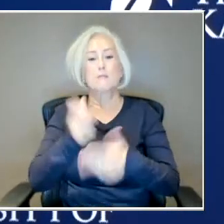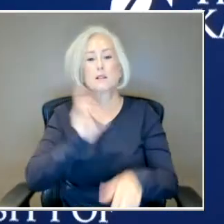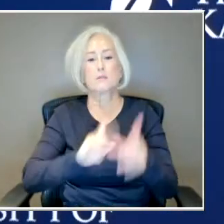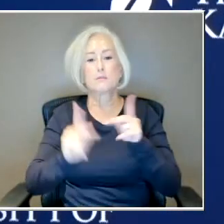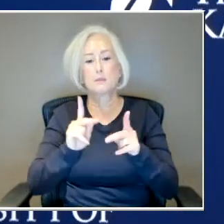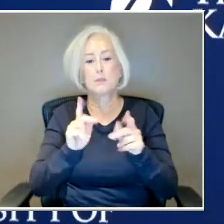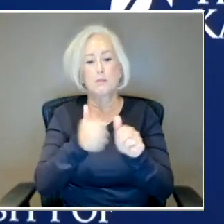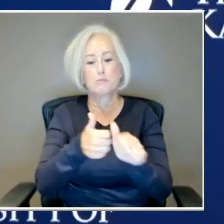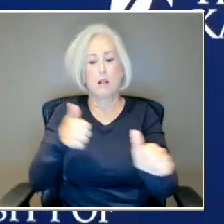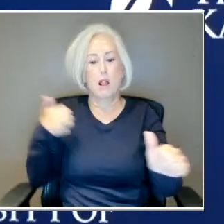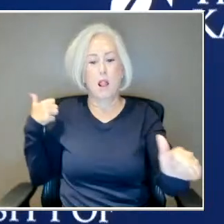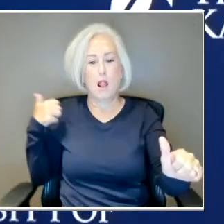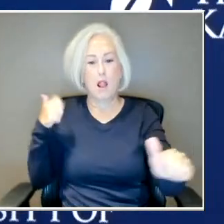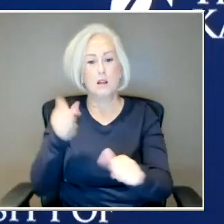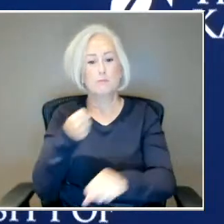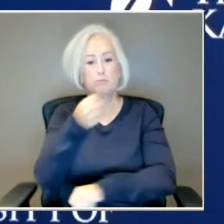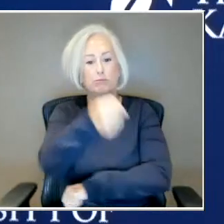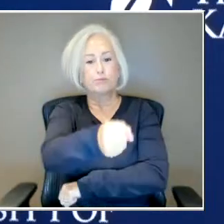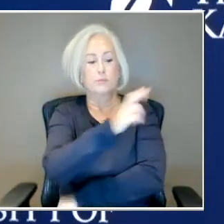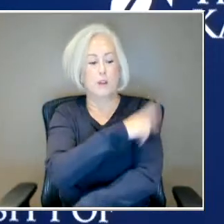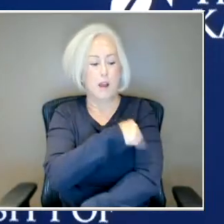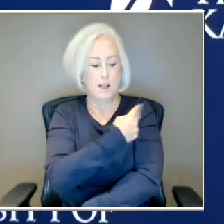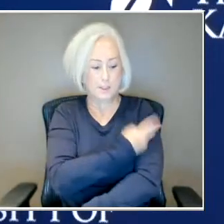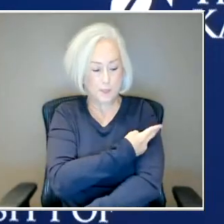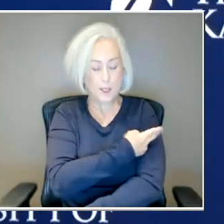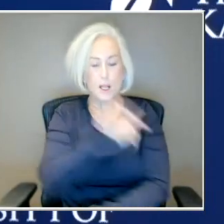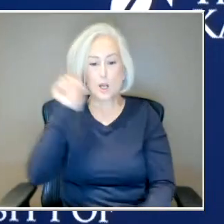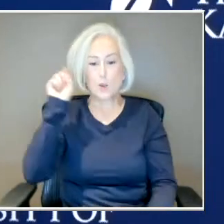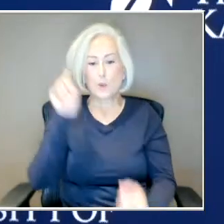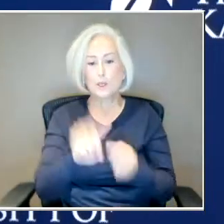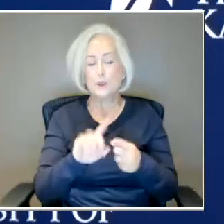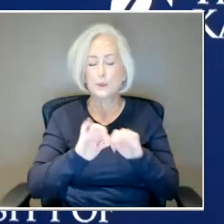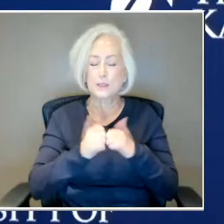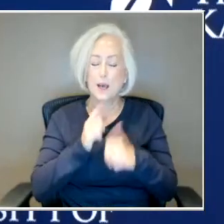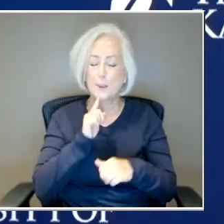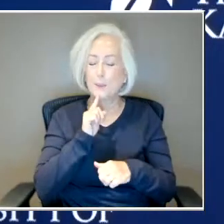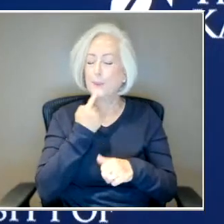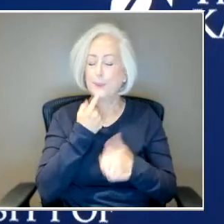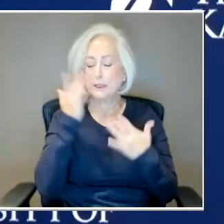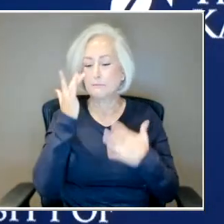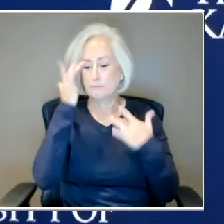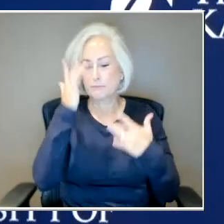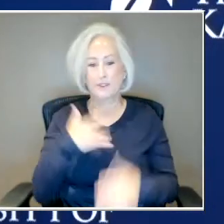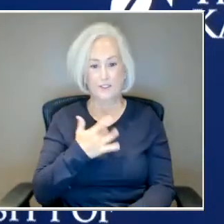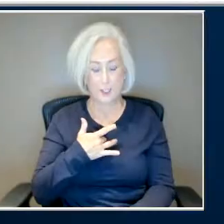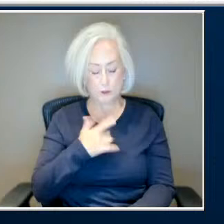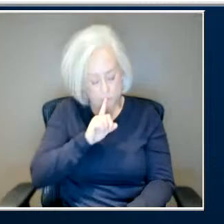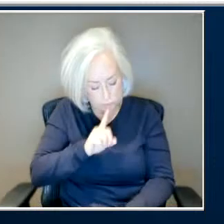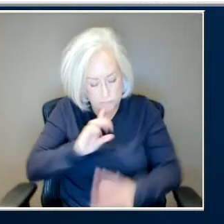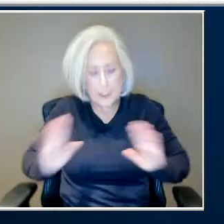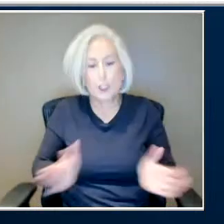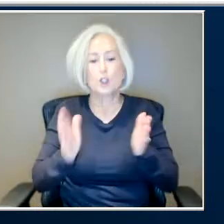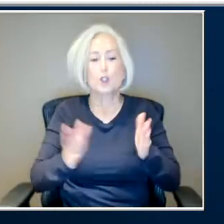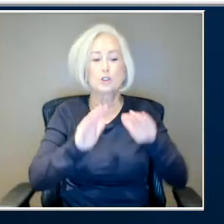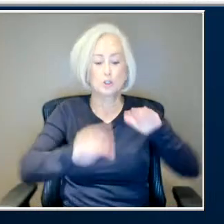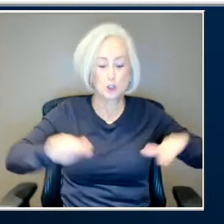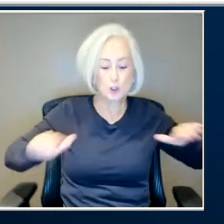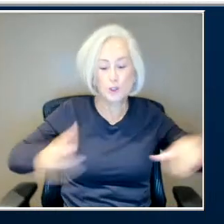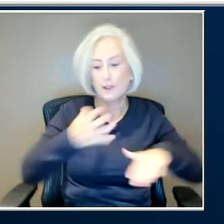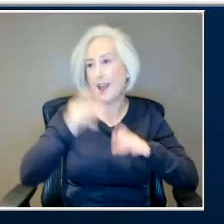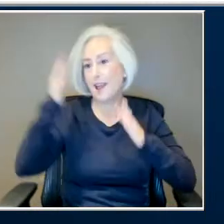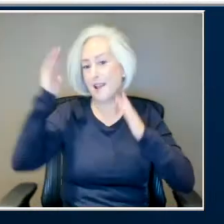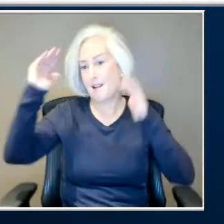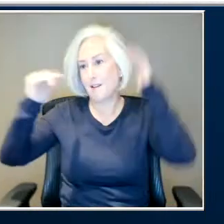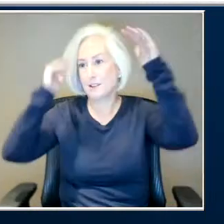the severity of symptoms. So I encourage all kids and adults to get the flu shot. Always are talking about the flu, but when is